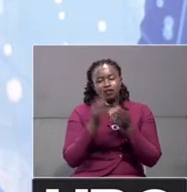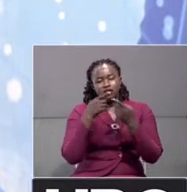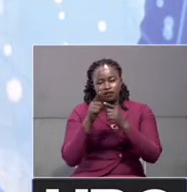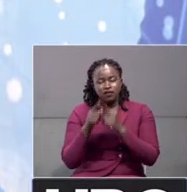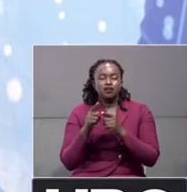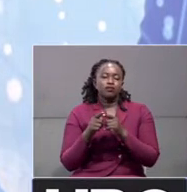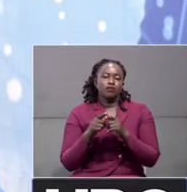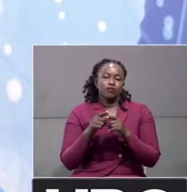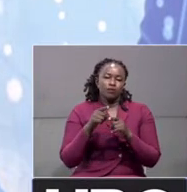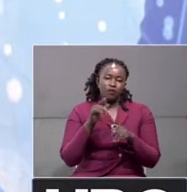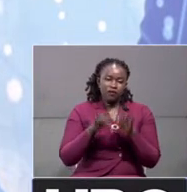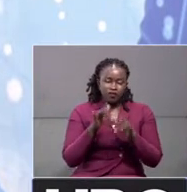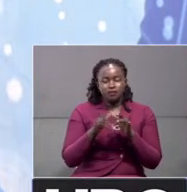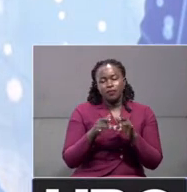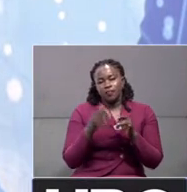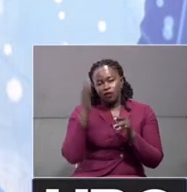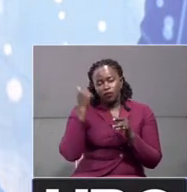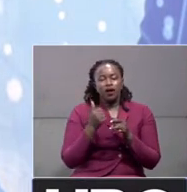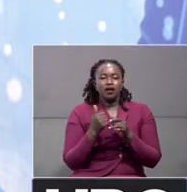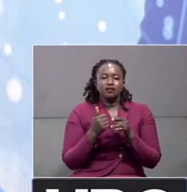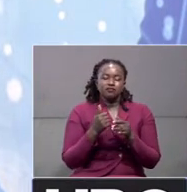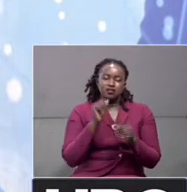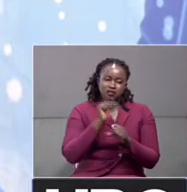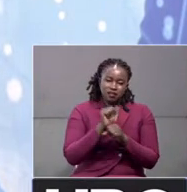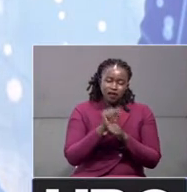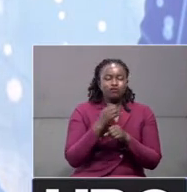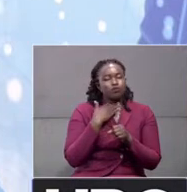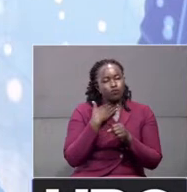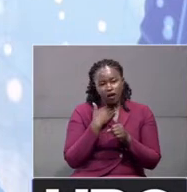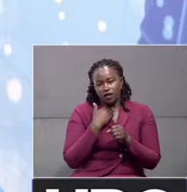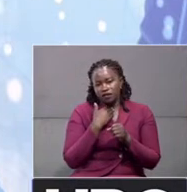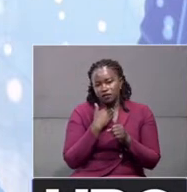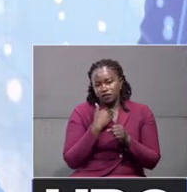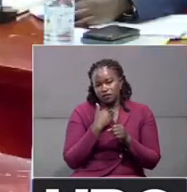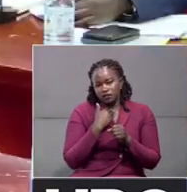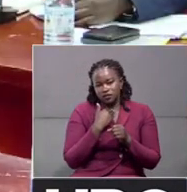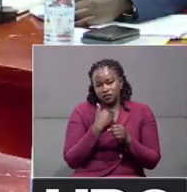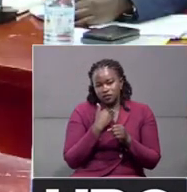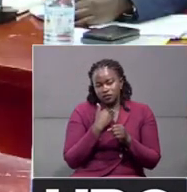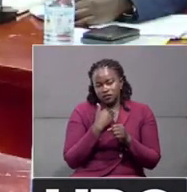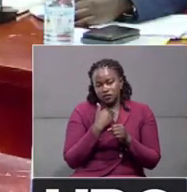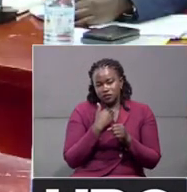from employees as a strategy of tackling corruption effectively.